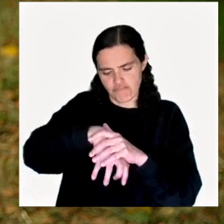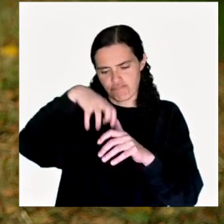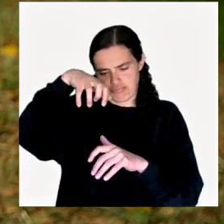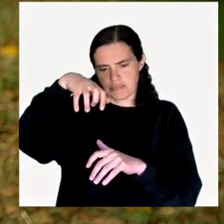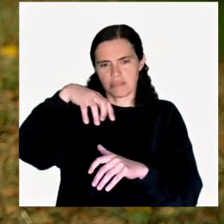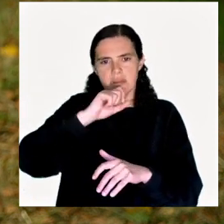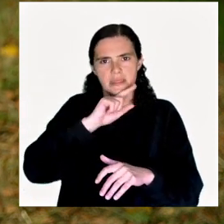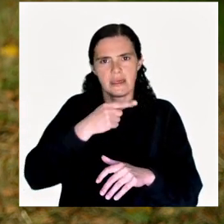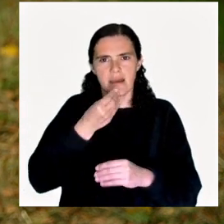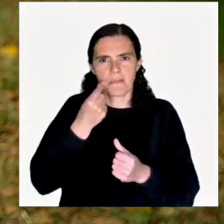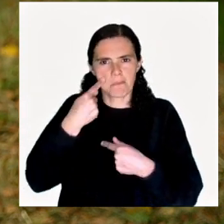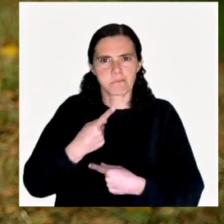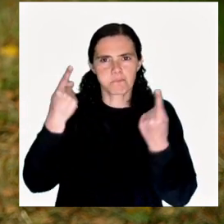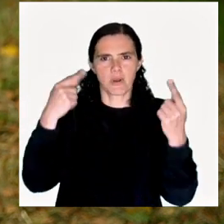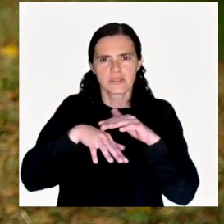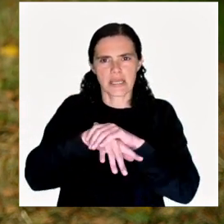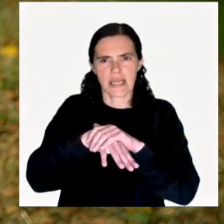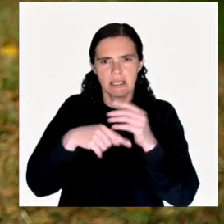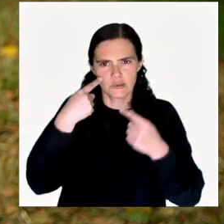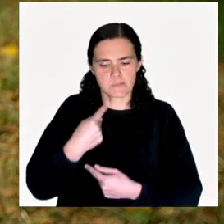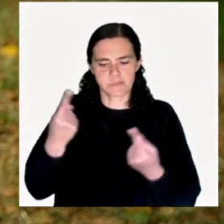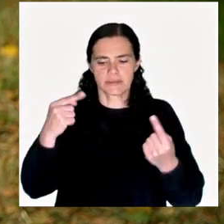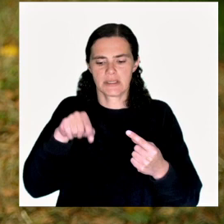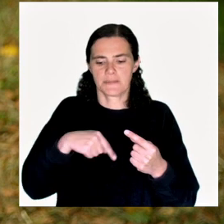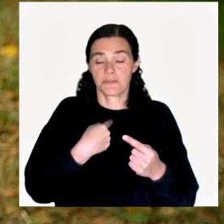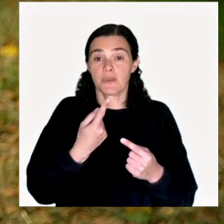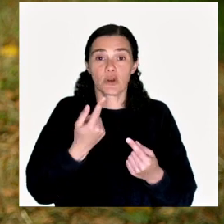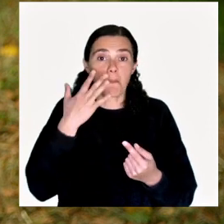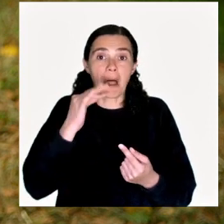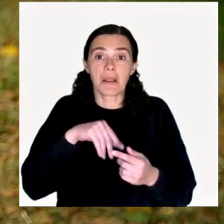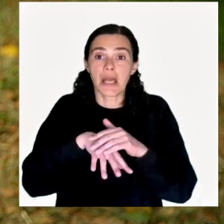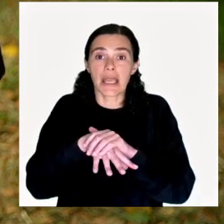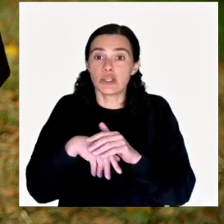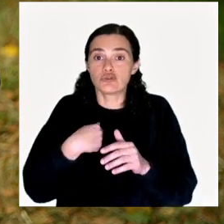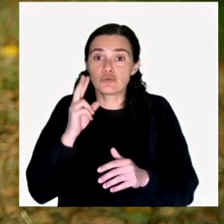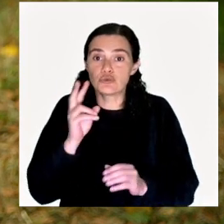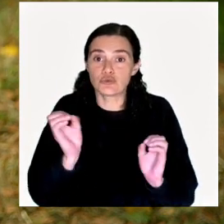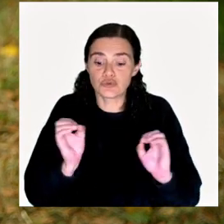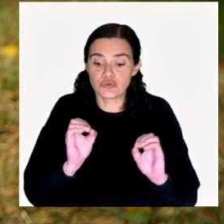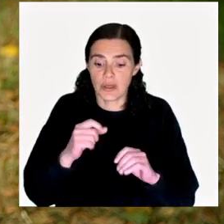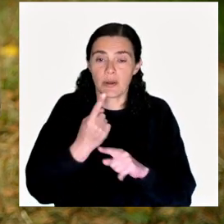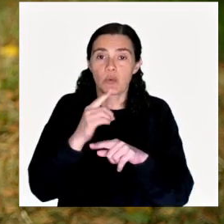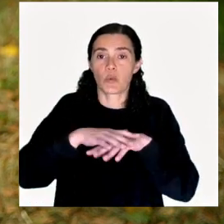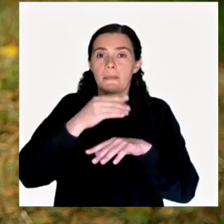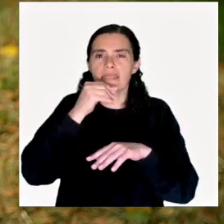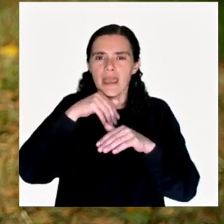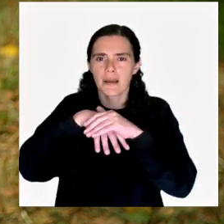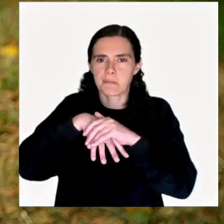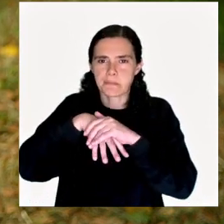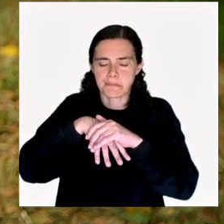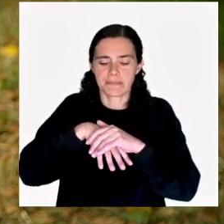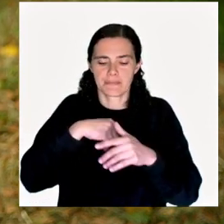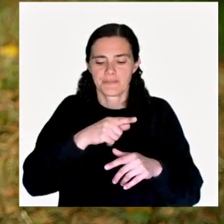So he put the root at the surface. The roots are the part of the tree that we never see. They are buried.